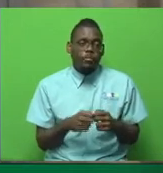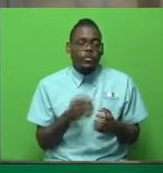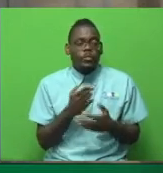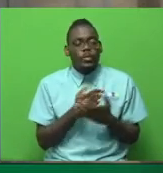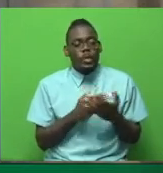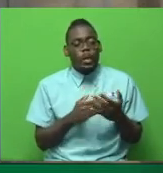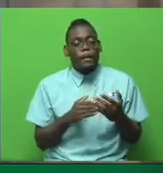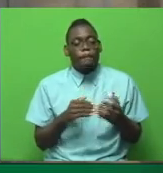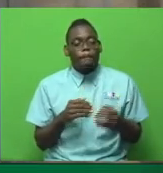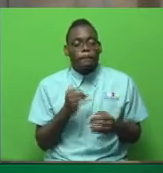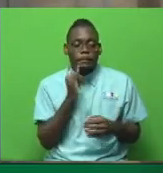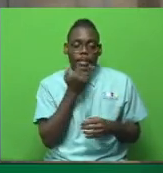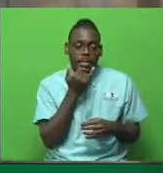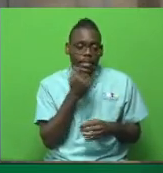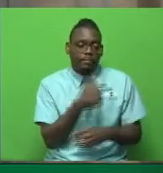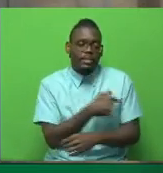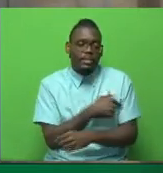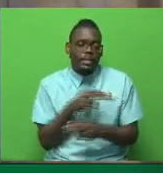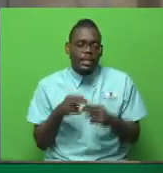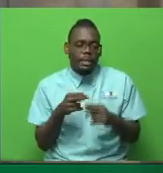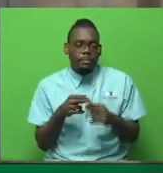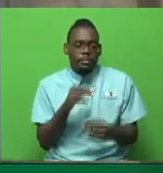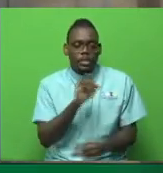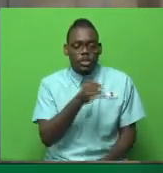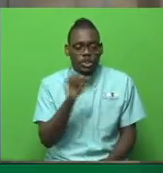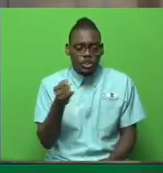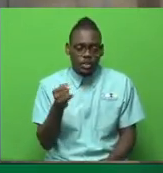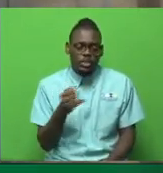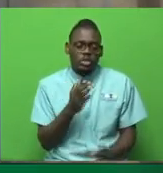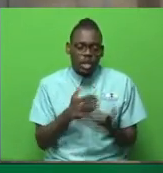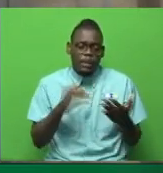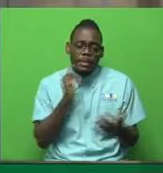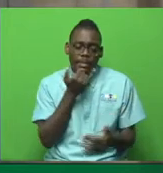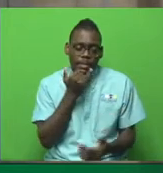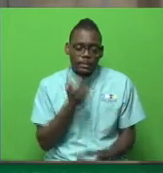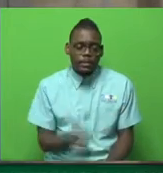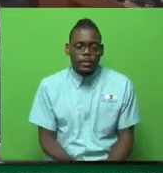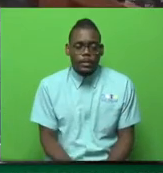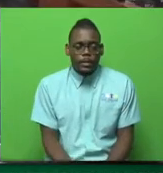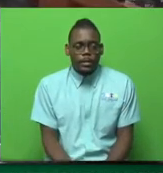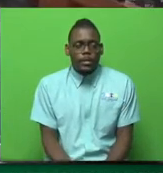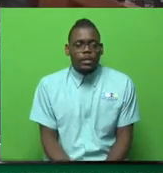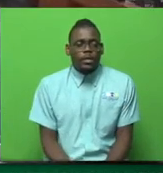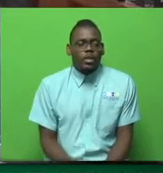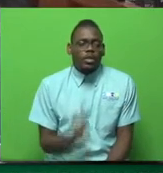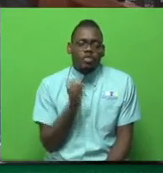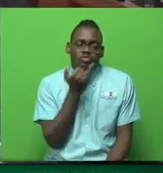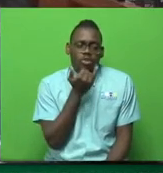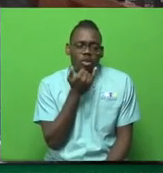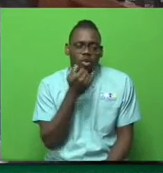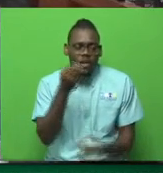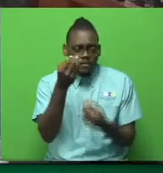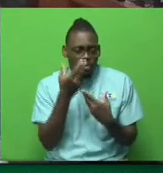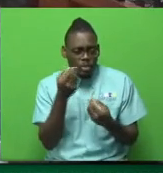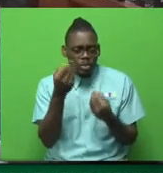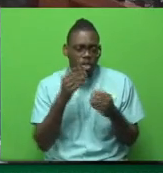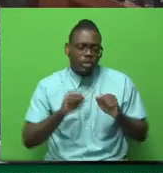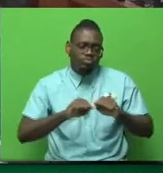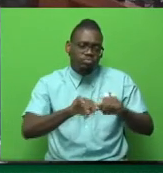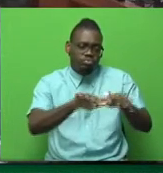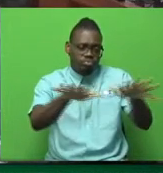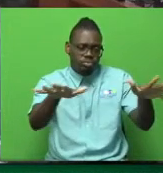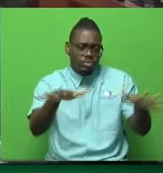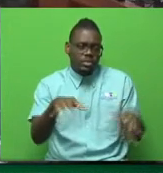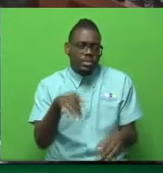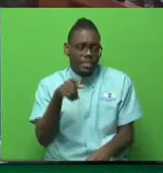one of those drugs was it Johnson was a deputy speaker 48 one please this is misinformation and these very vaccines have